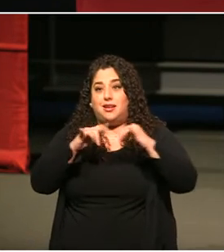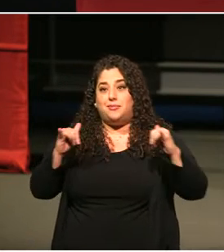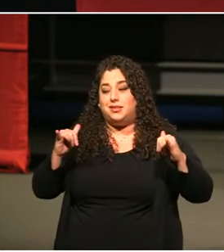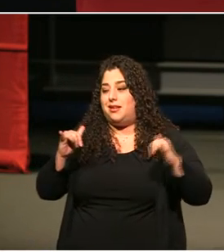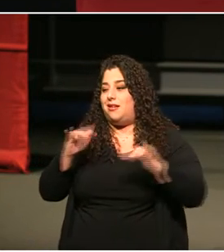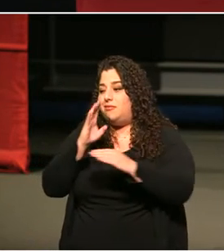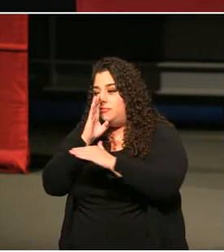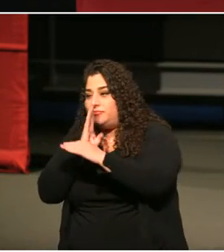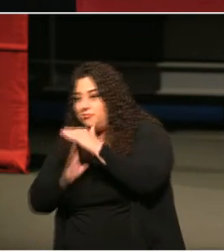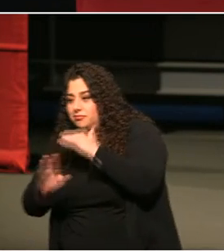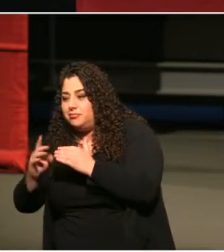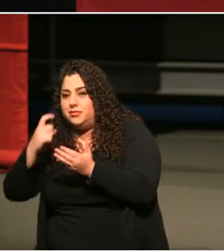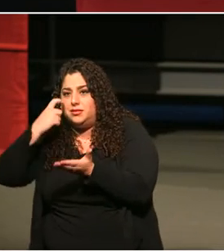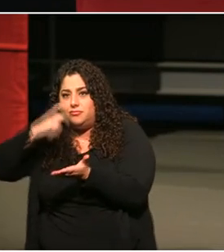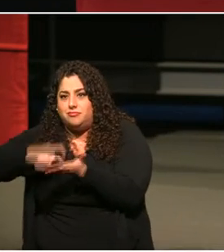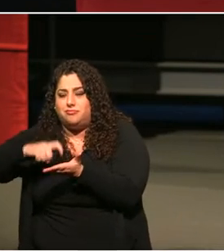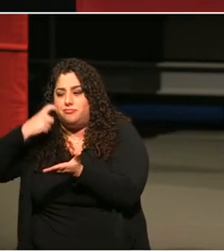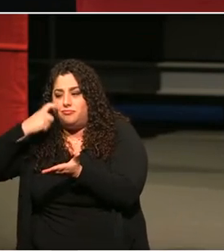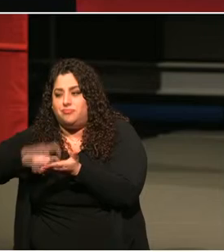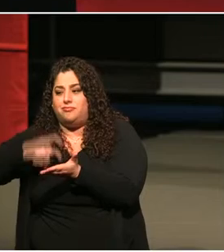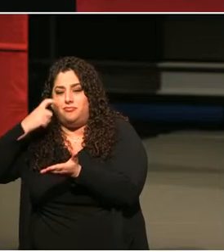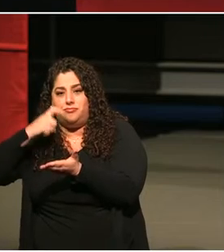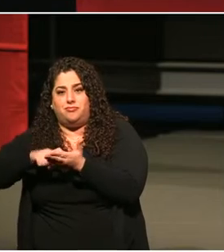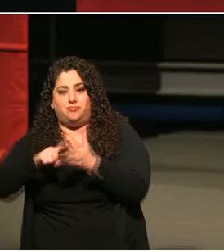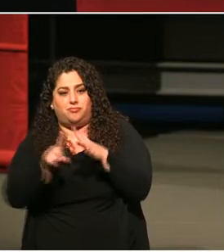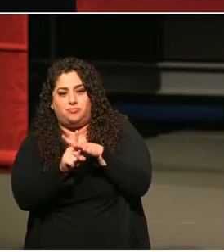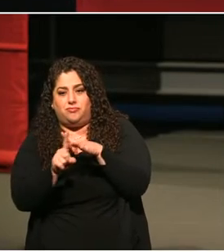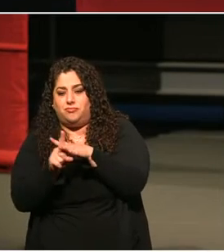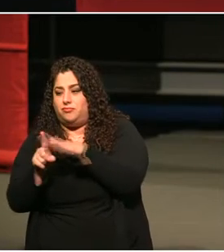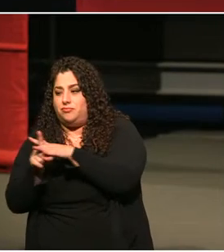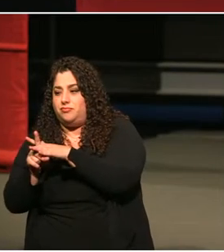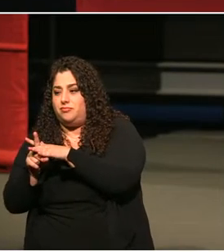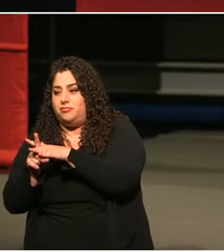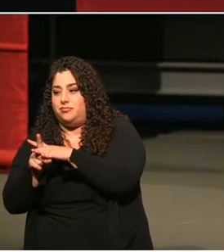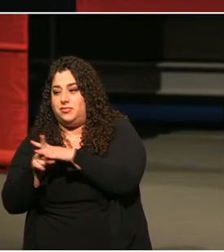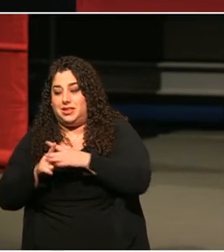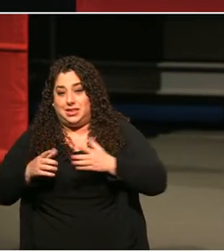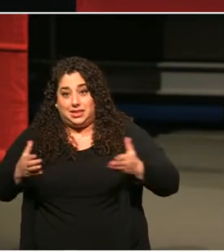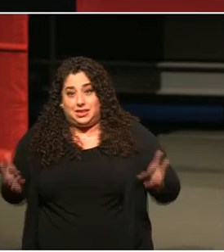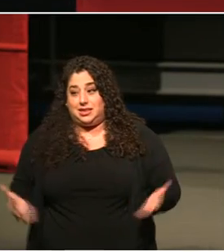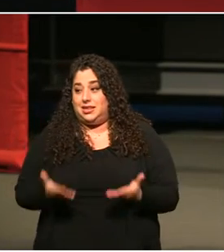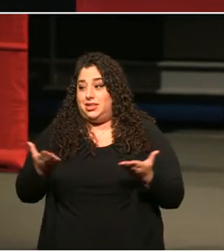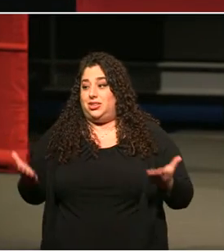today, which has received overwhelming support, I mean, look at all of you,